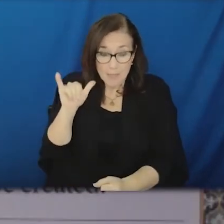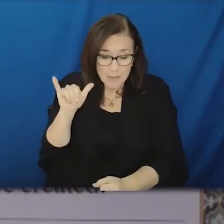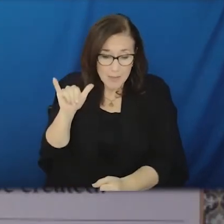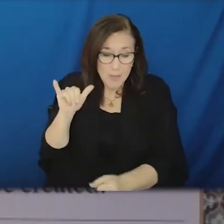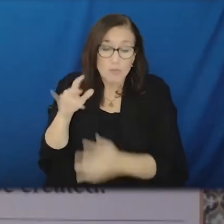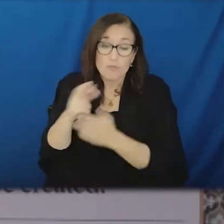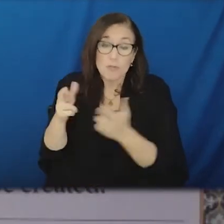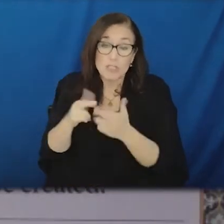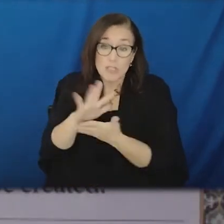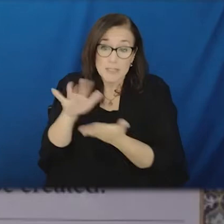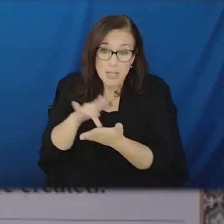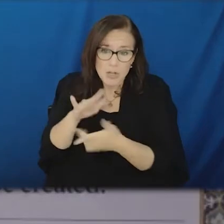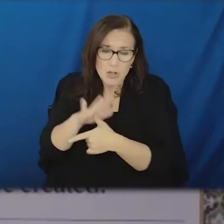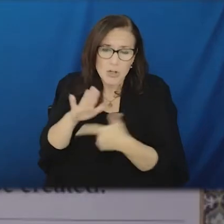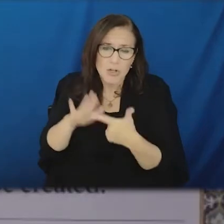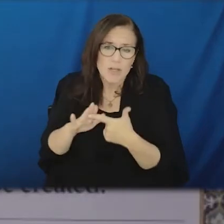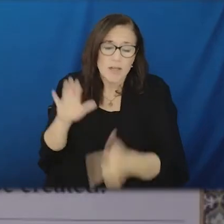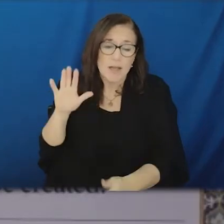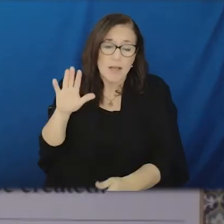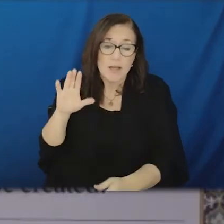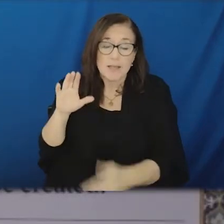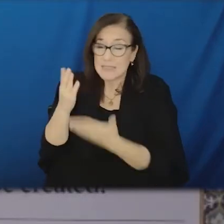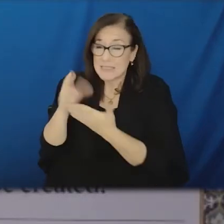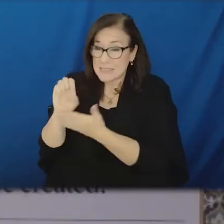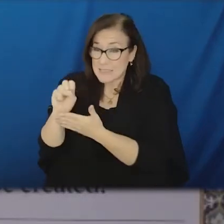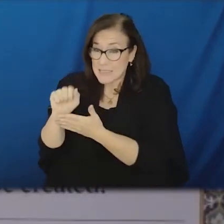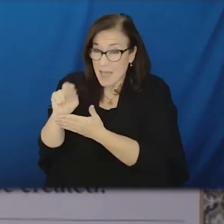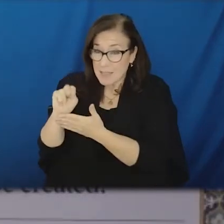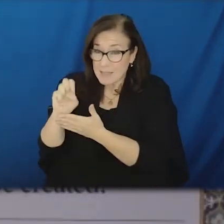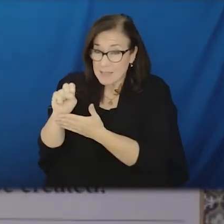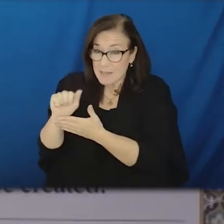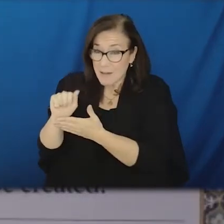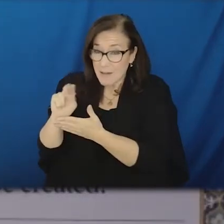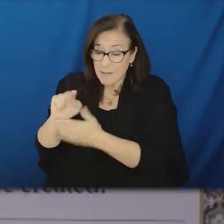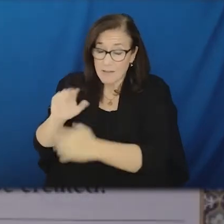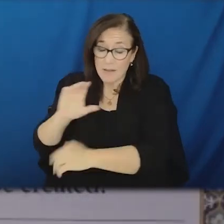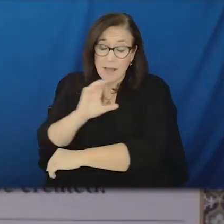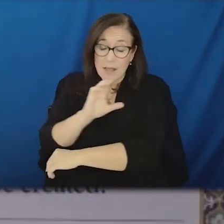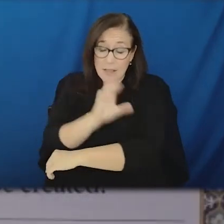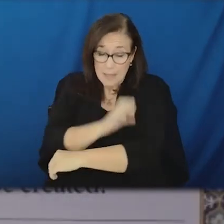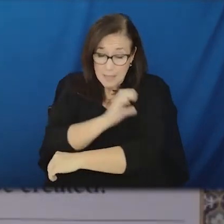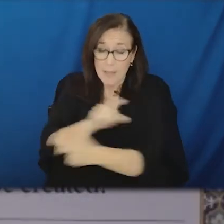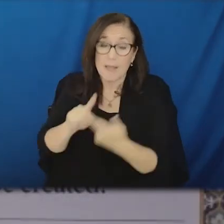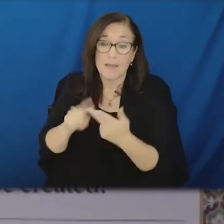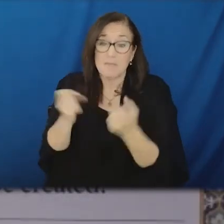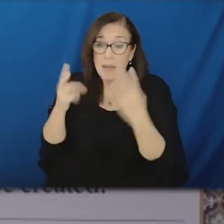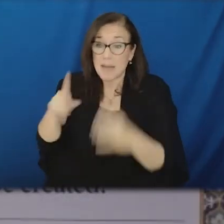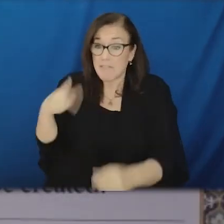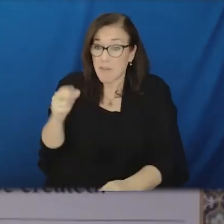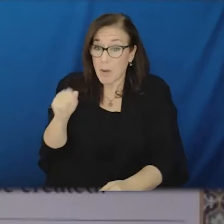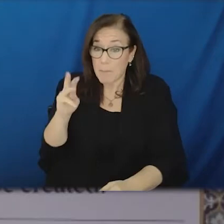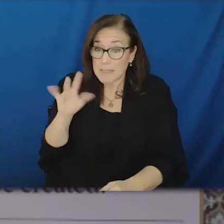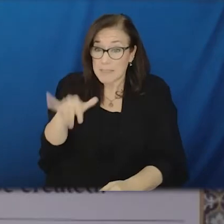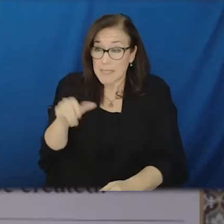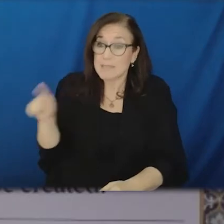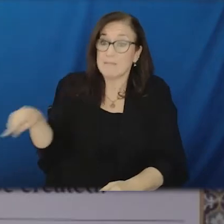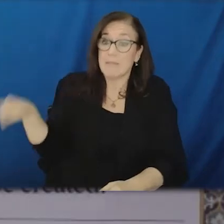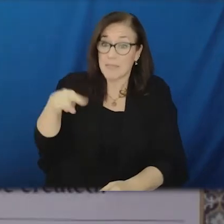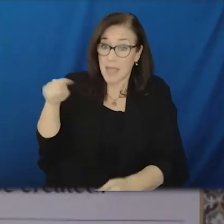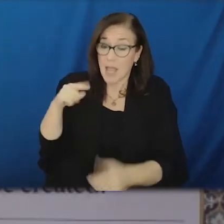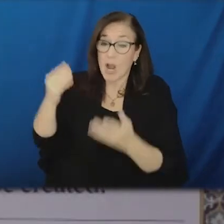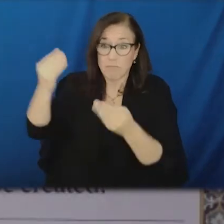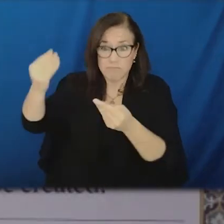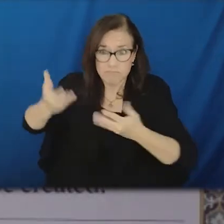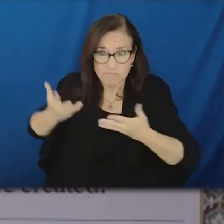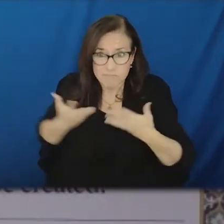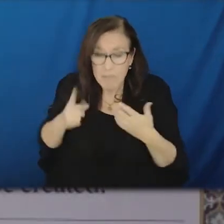Clinic, along with many of the pharmacies and some of you board members who've been volunteering both to get us information and help folks get vaccinated